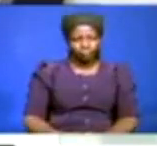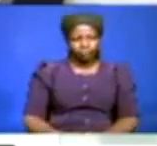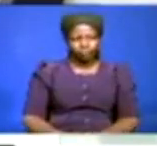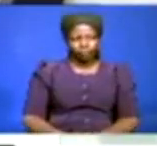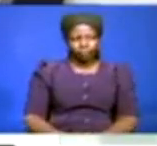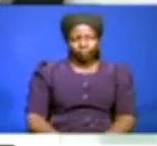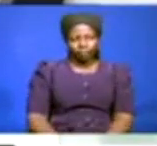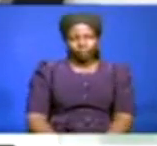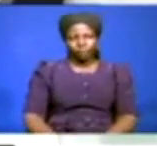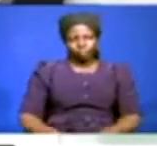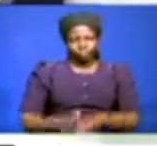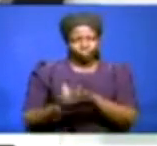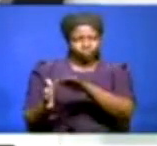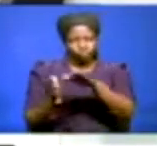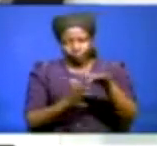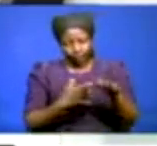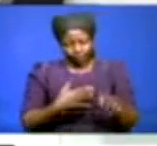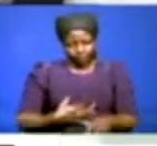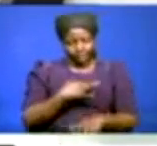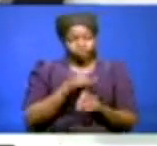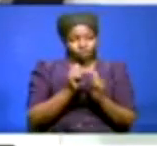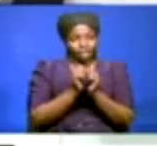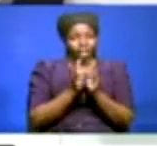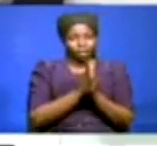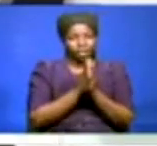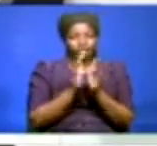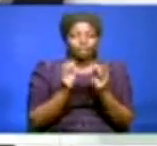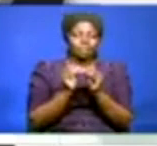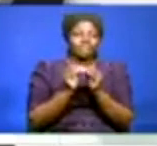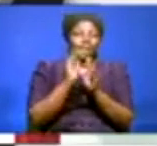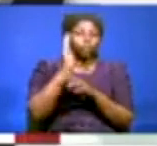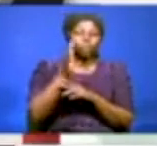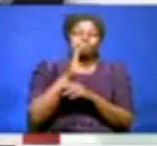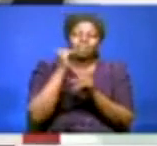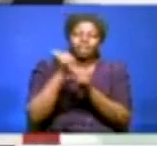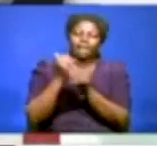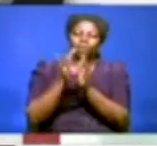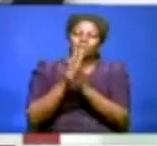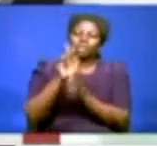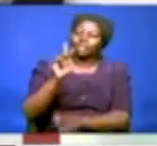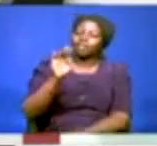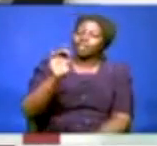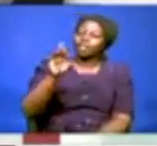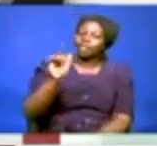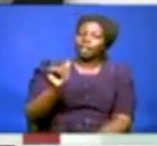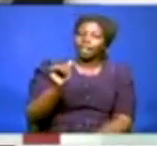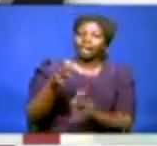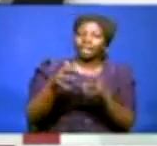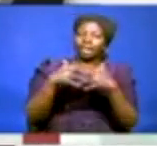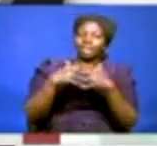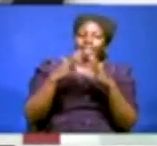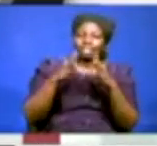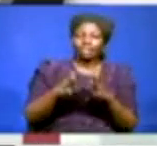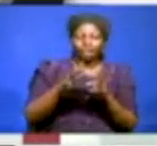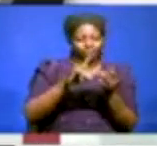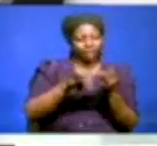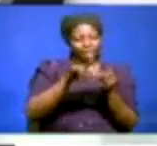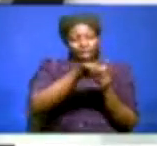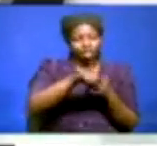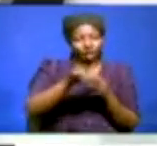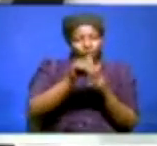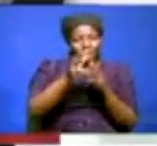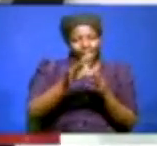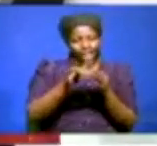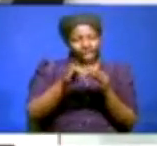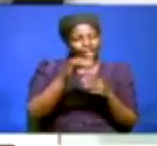A site visit and meeting will be held with the Kenya Rural Roads Authority, KERA, engineers, local leaders and the contractor of